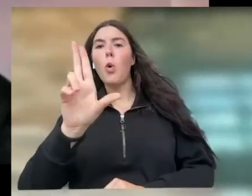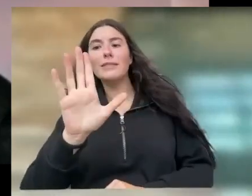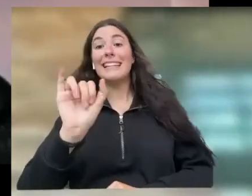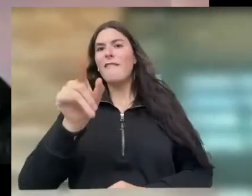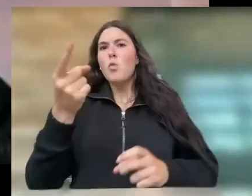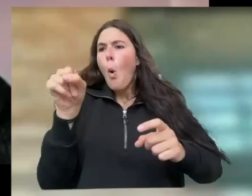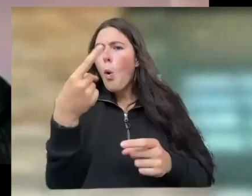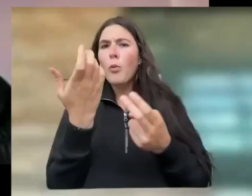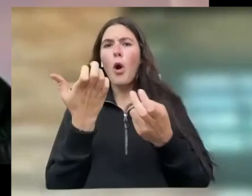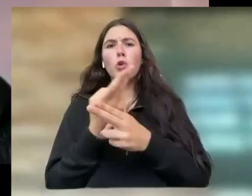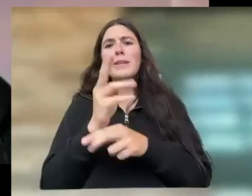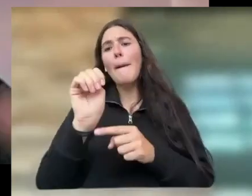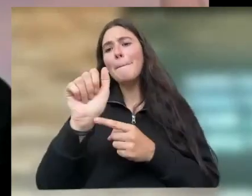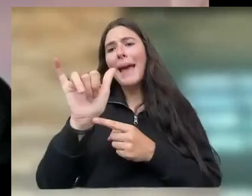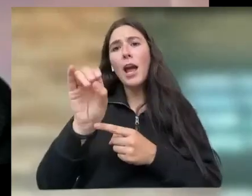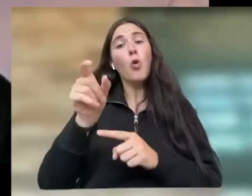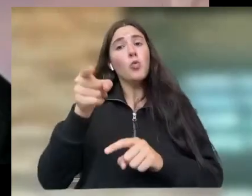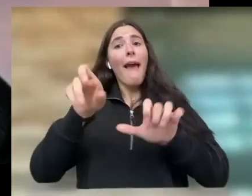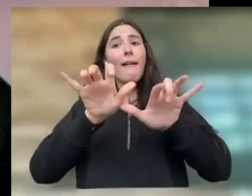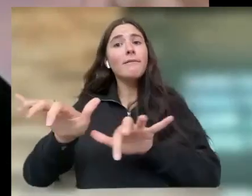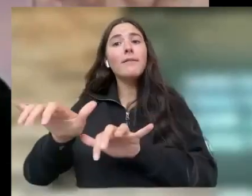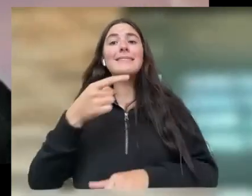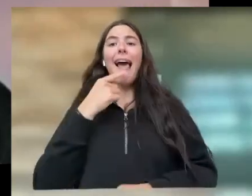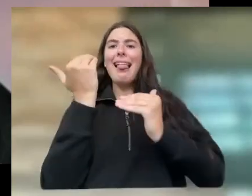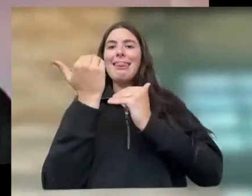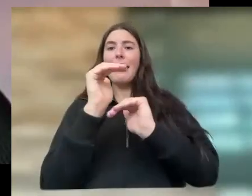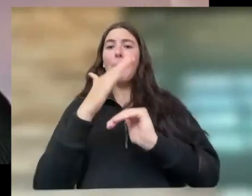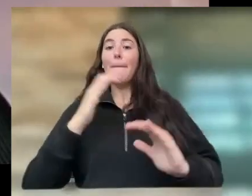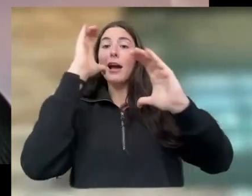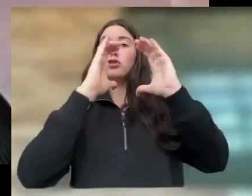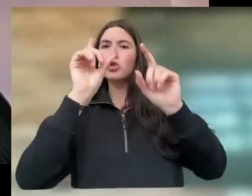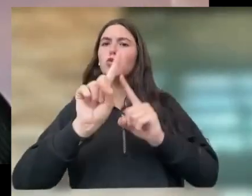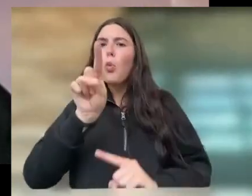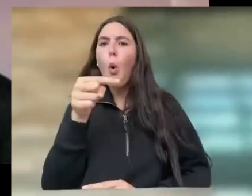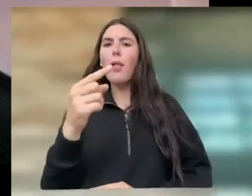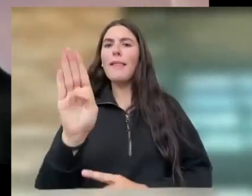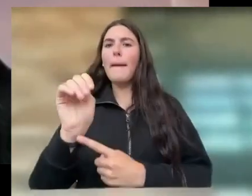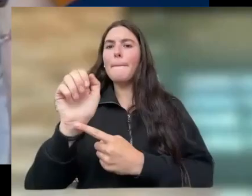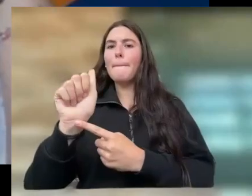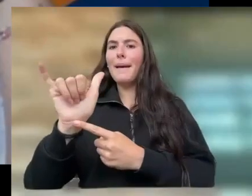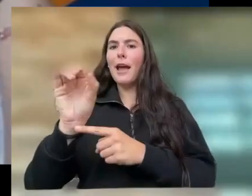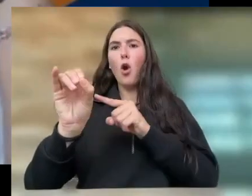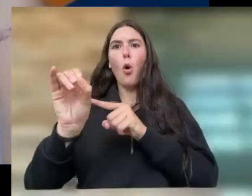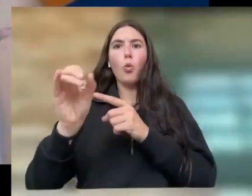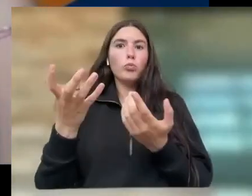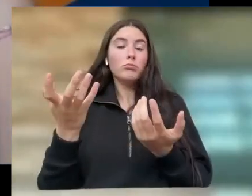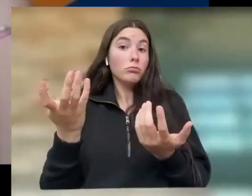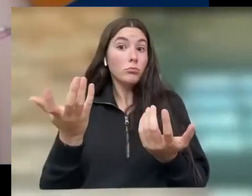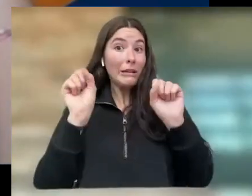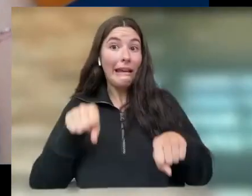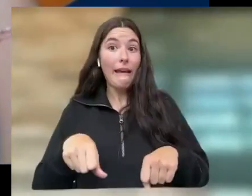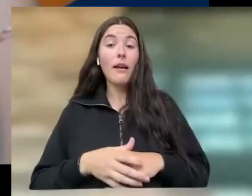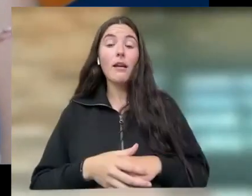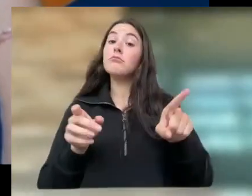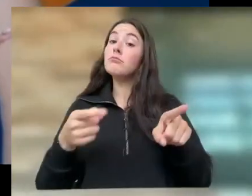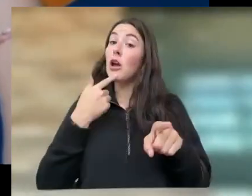this and that website, you can always say, limit your searches to these websites, right? Those are important prompts. Actually, it goes to